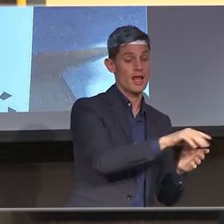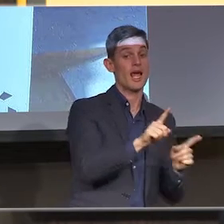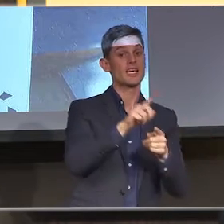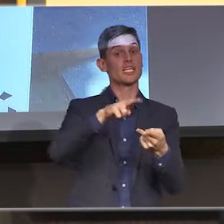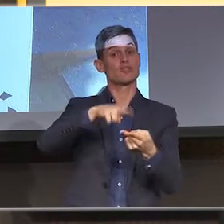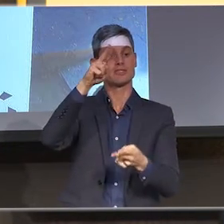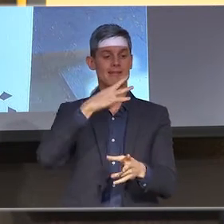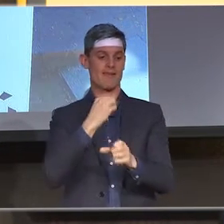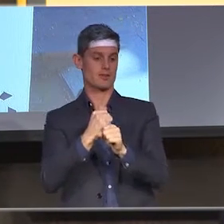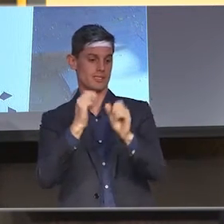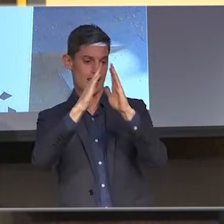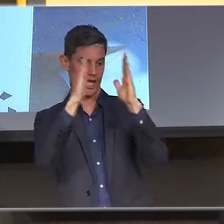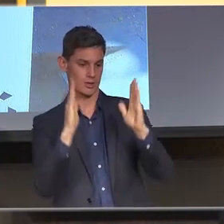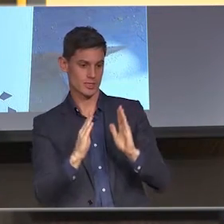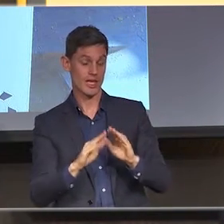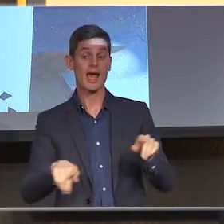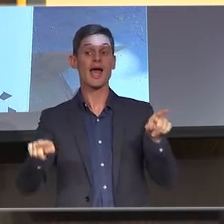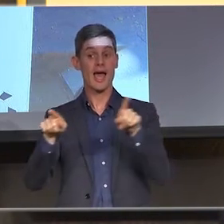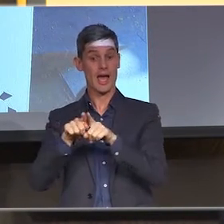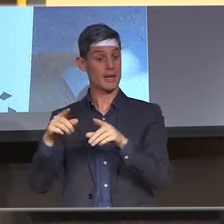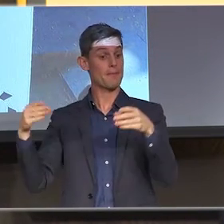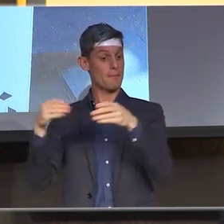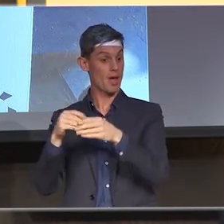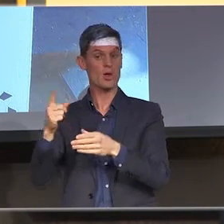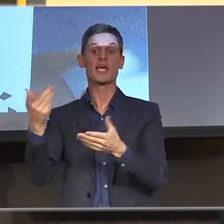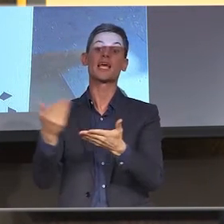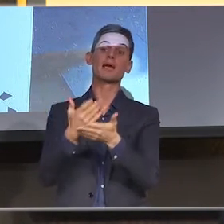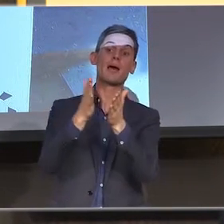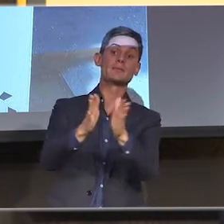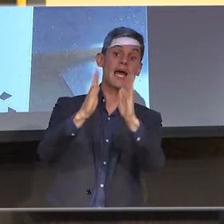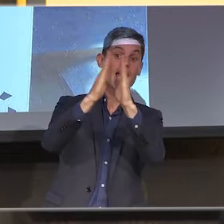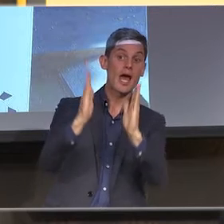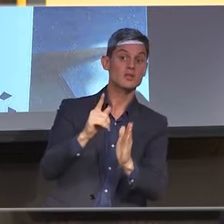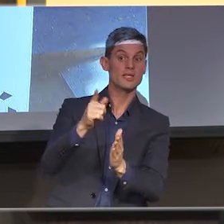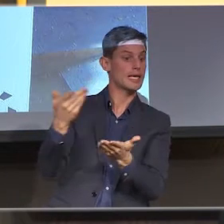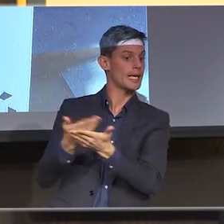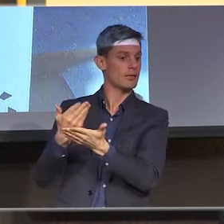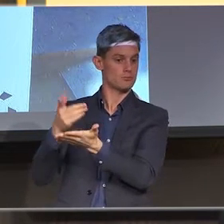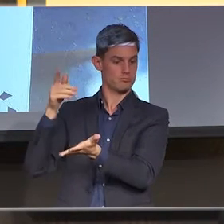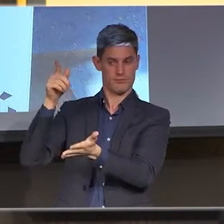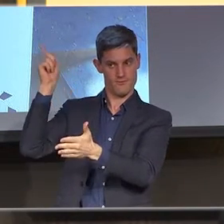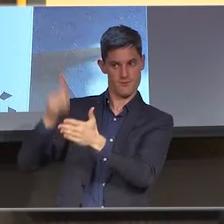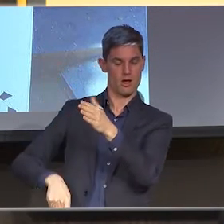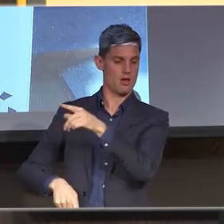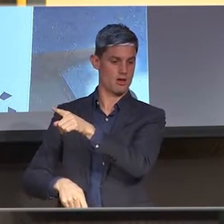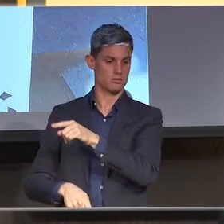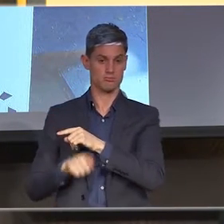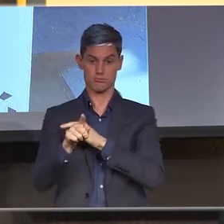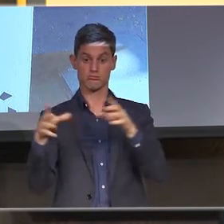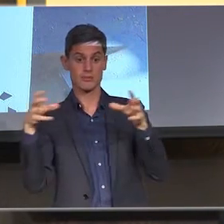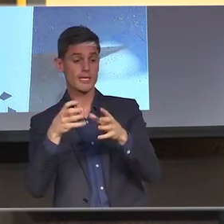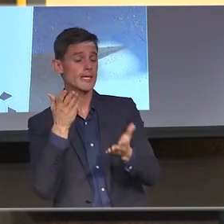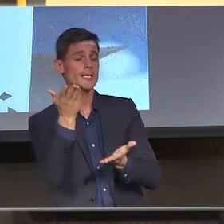and the fining of banks with unoccupied dwellings on its books. Barcelona en Comú has given Catalans and people all